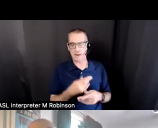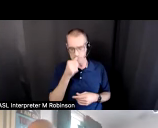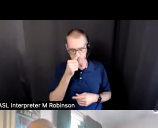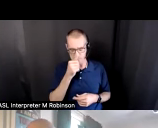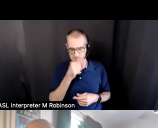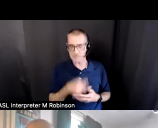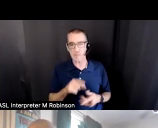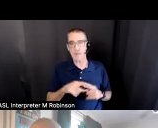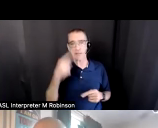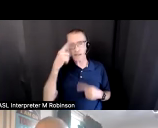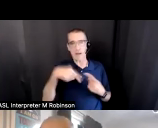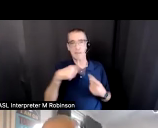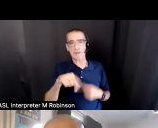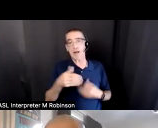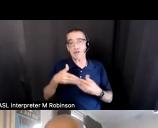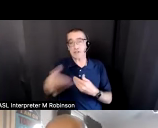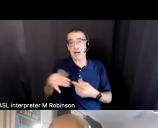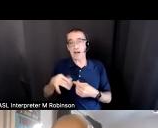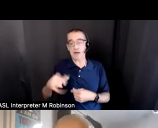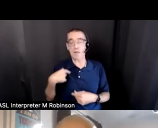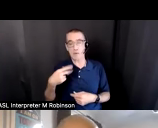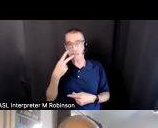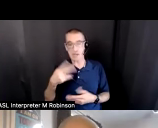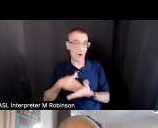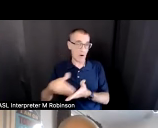But then even thinking about the other side of that, right? We so often,